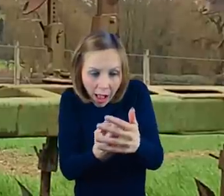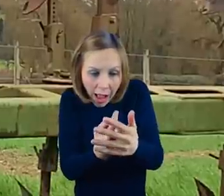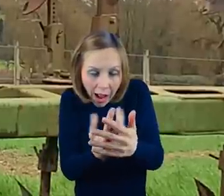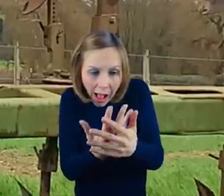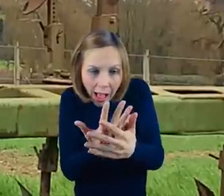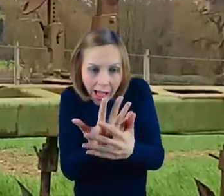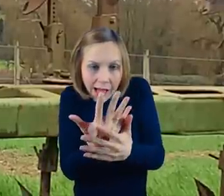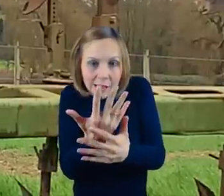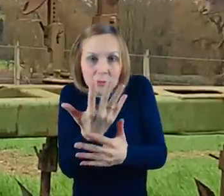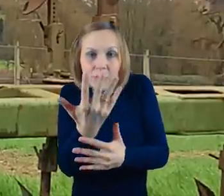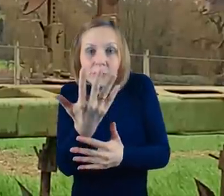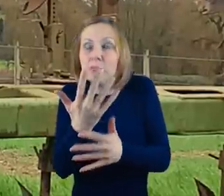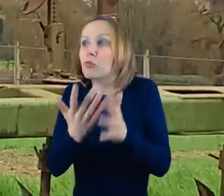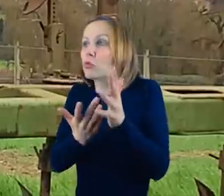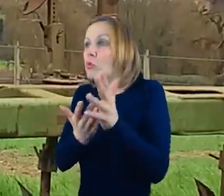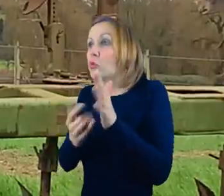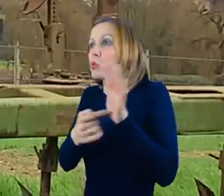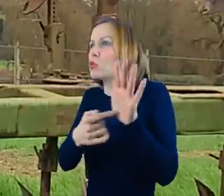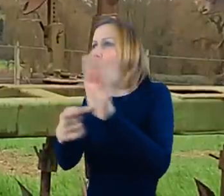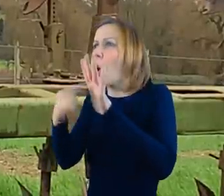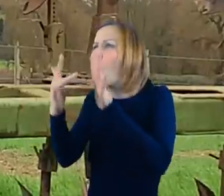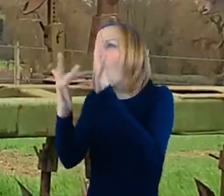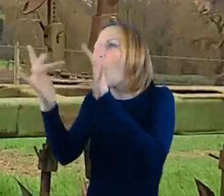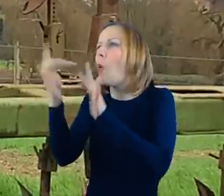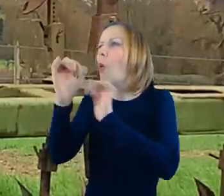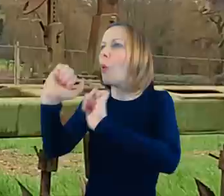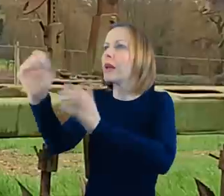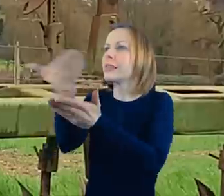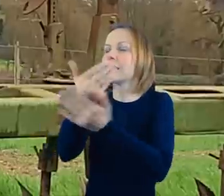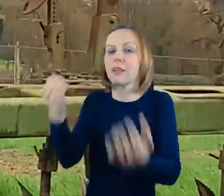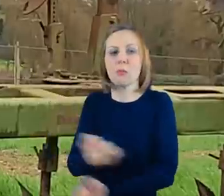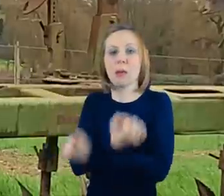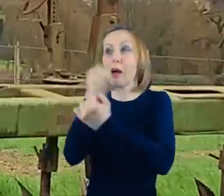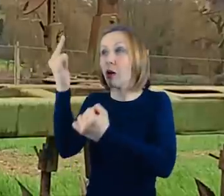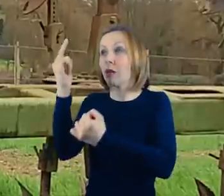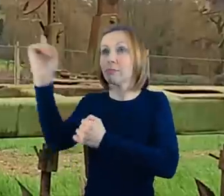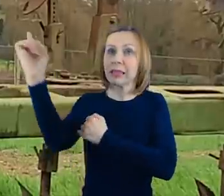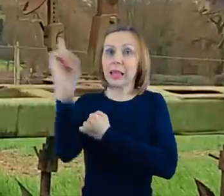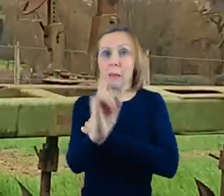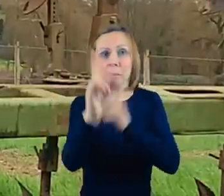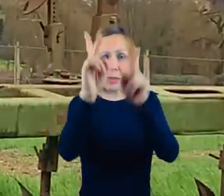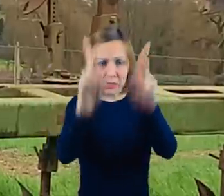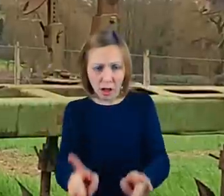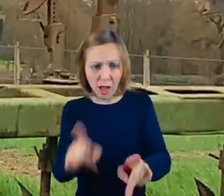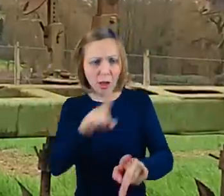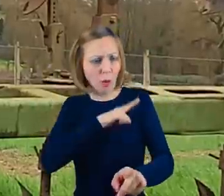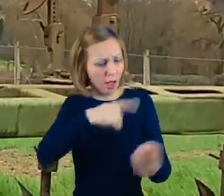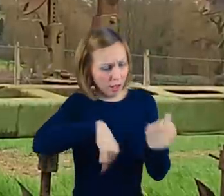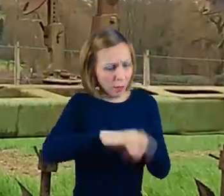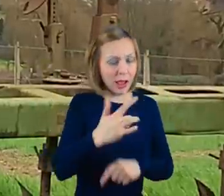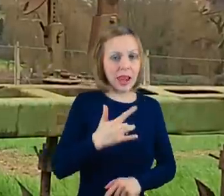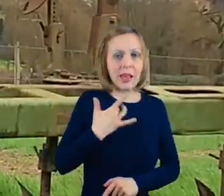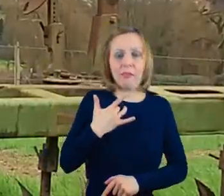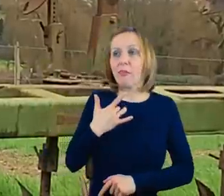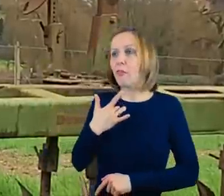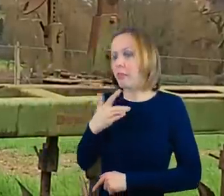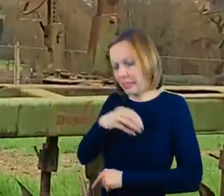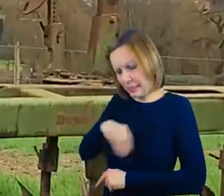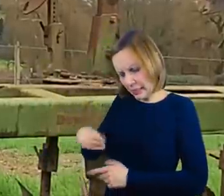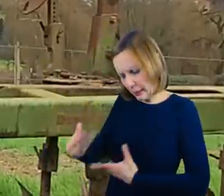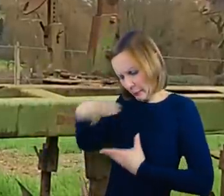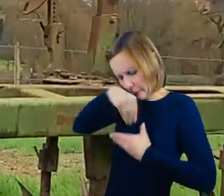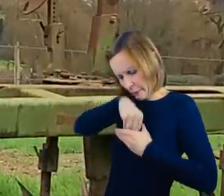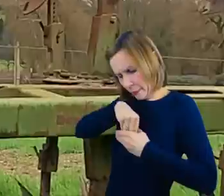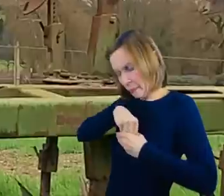Son, who died that we might live, and plant in us the good seed of your word. Blessed be